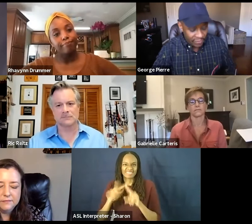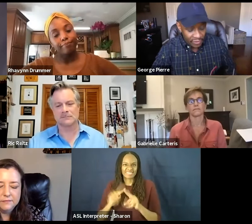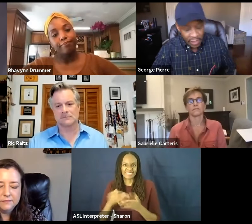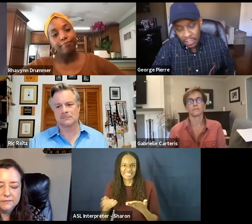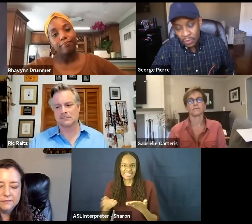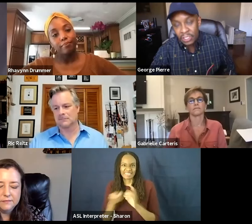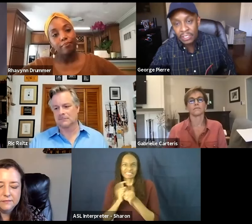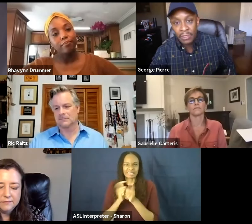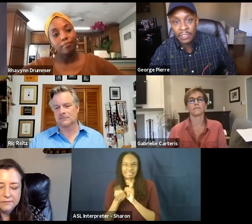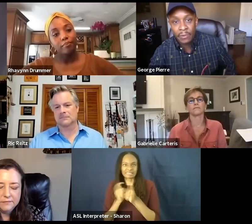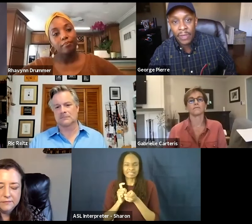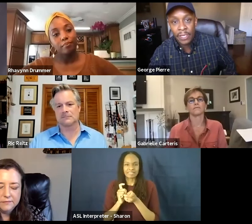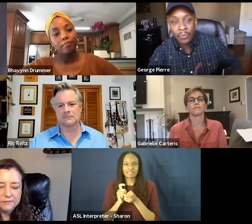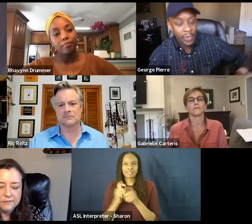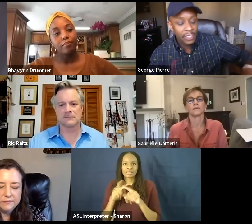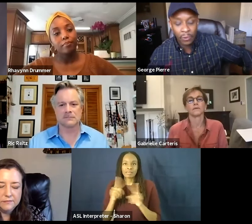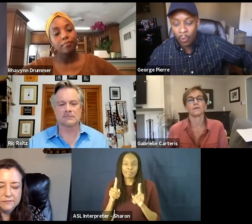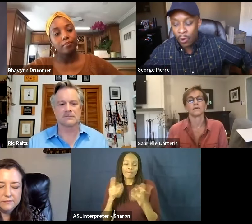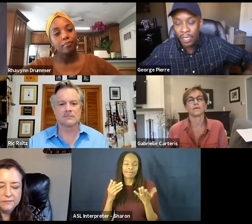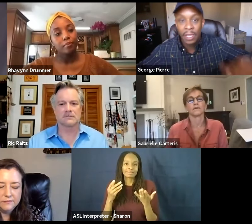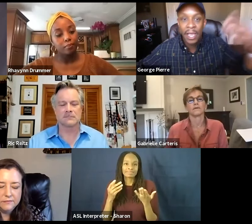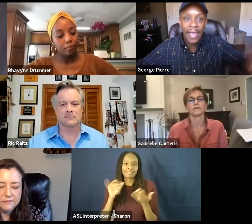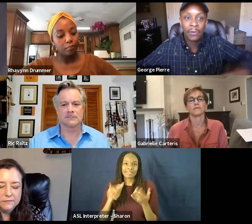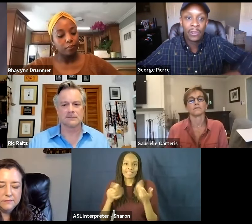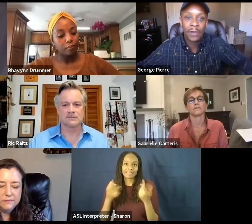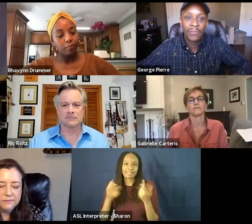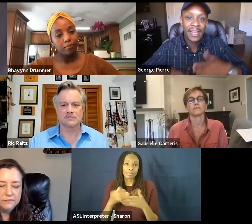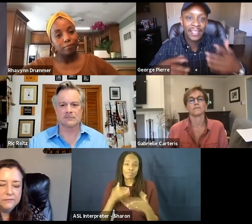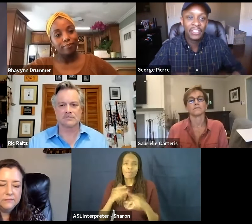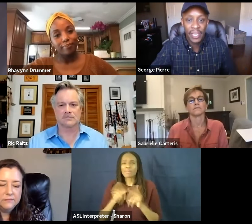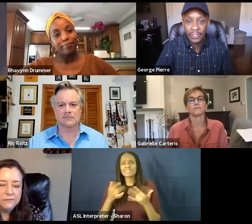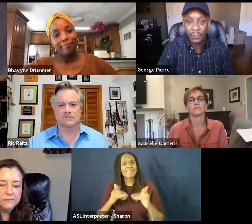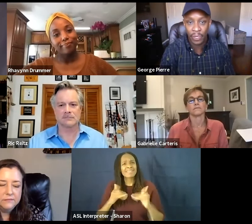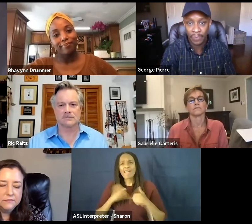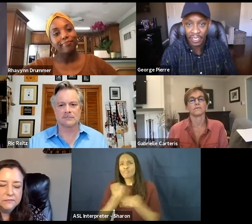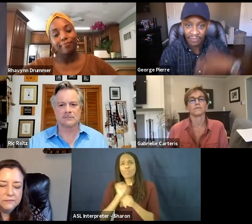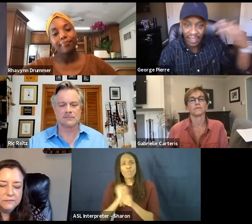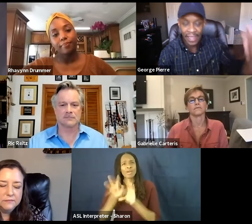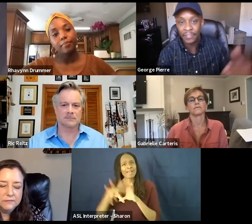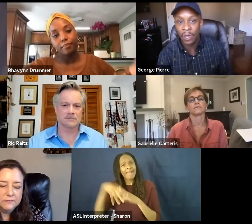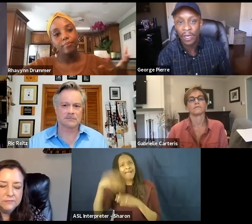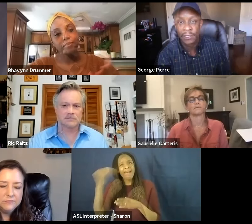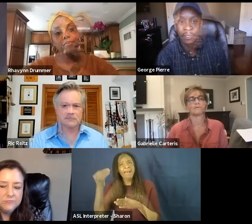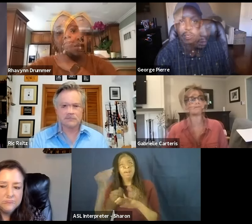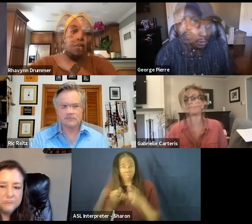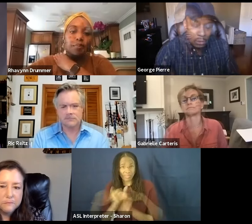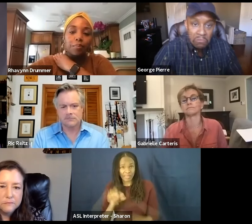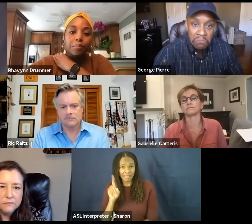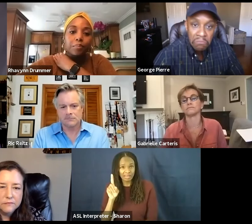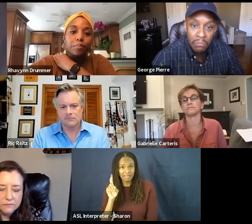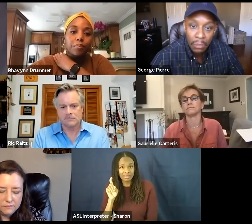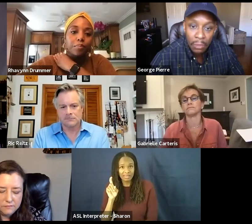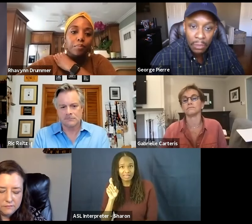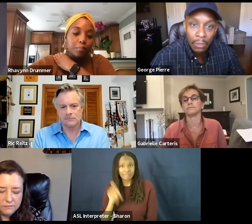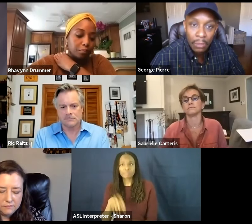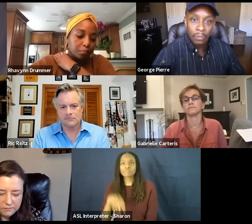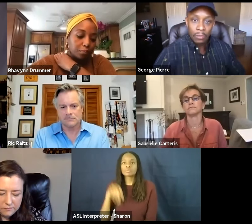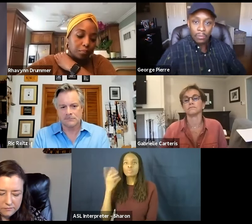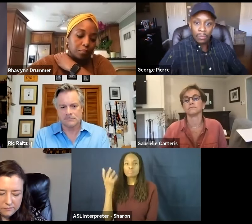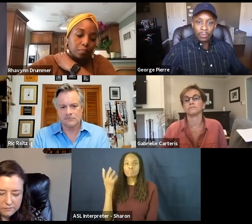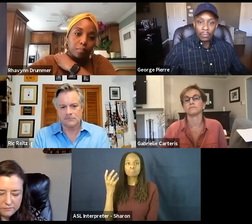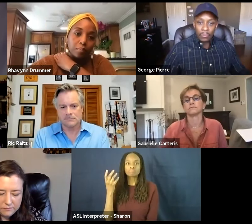But those are some of the things that we ran into. But there's still work out there. I don't think anything changes because of age-wise. I was going to say the beauty